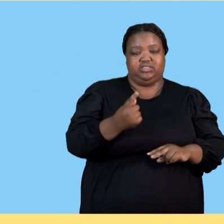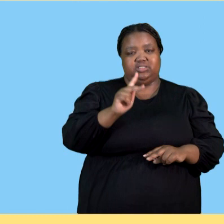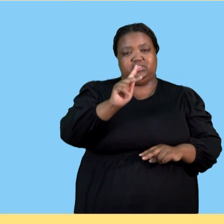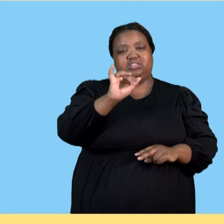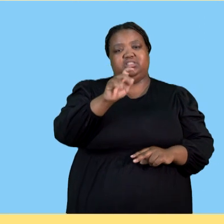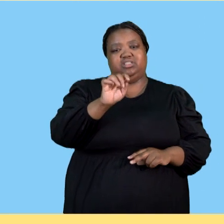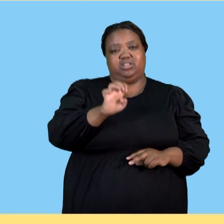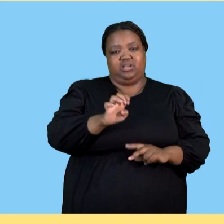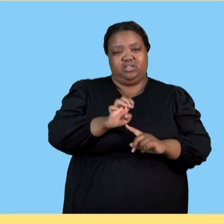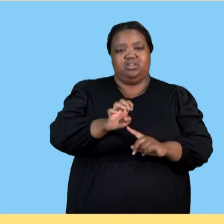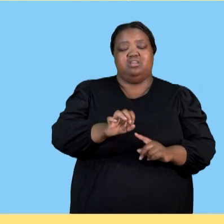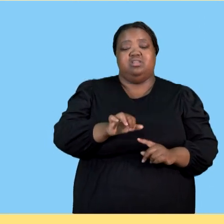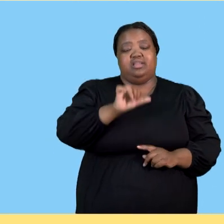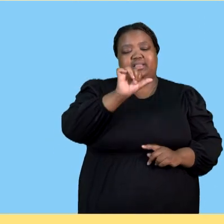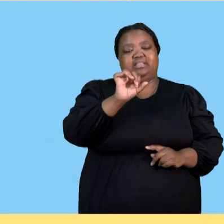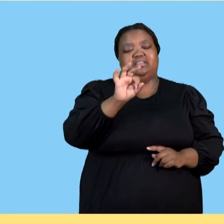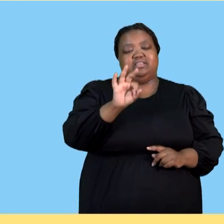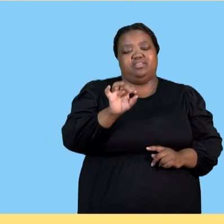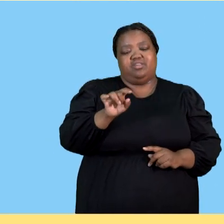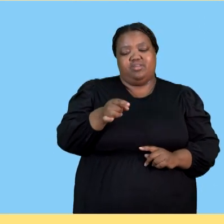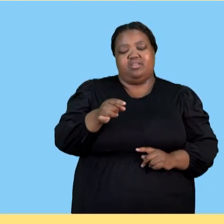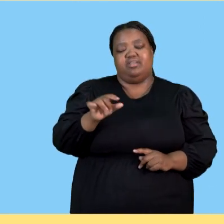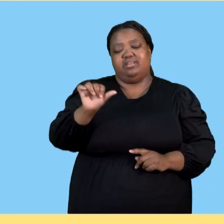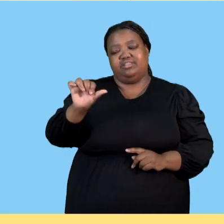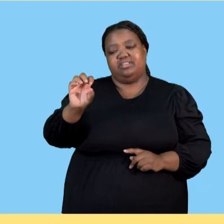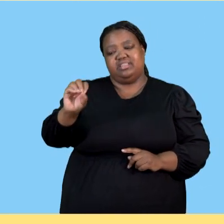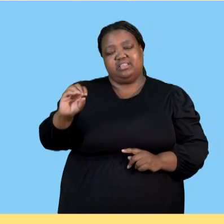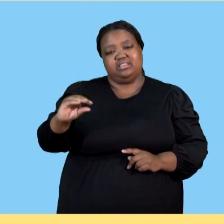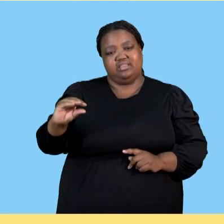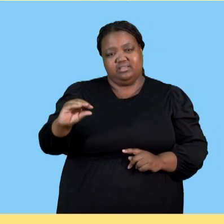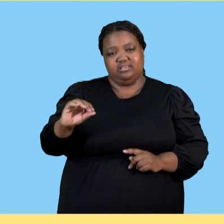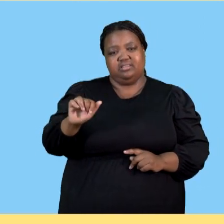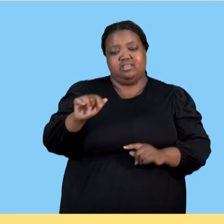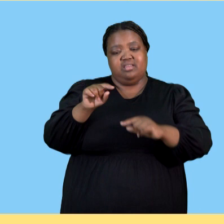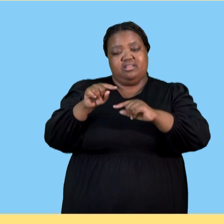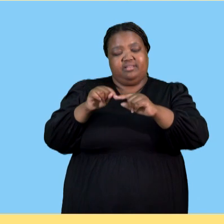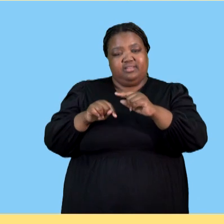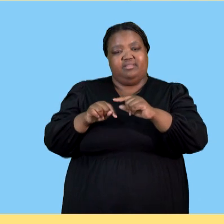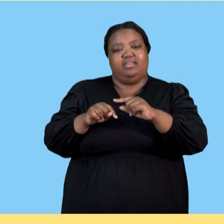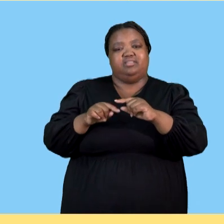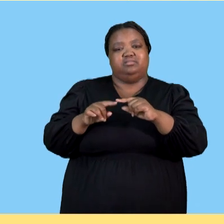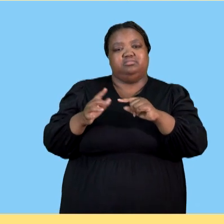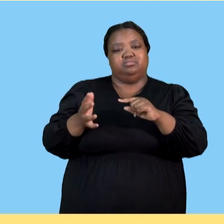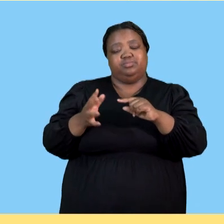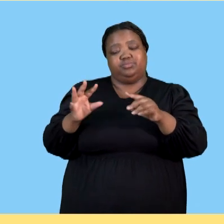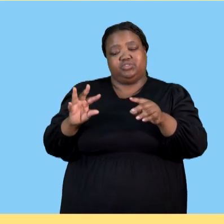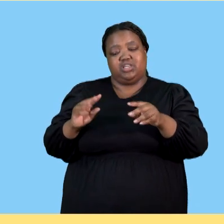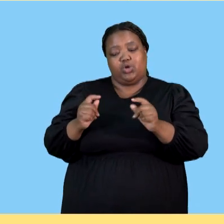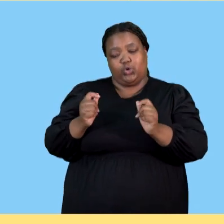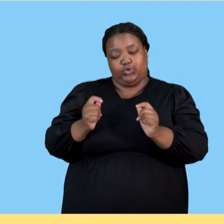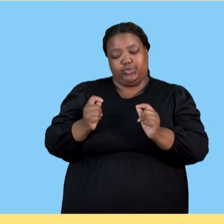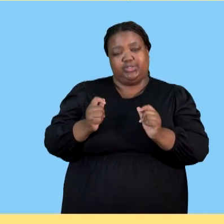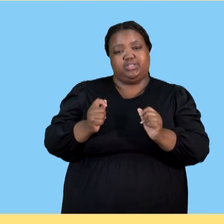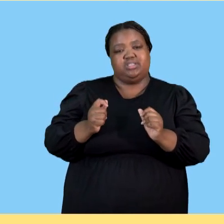per kite, which is 63 rand 60. We divide this by